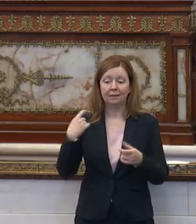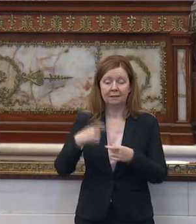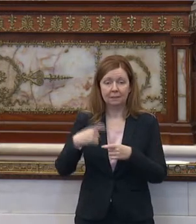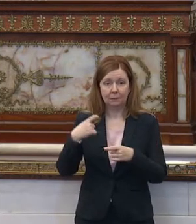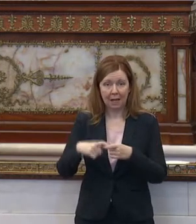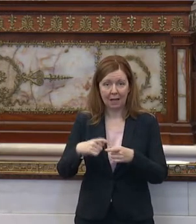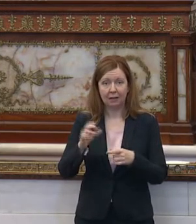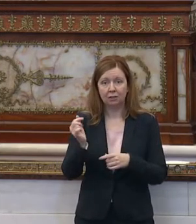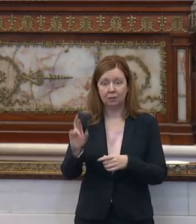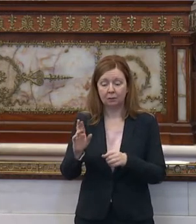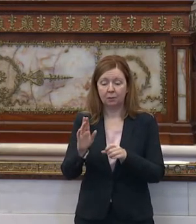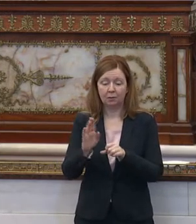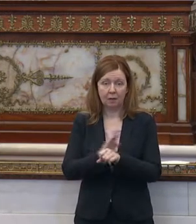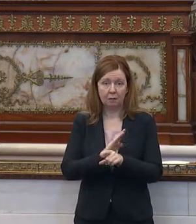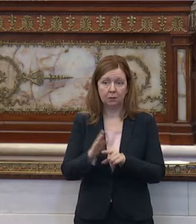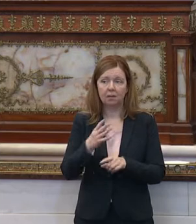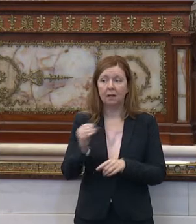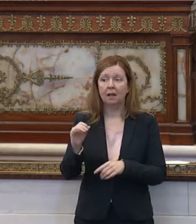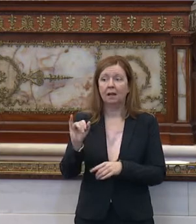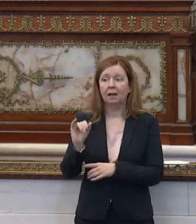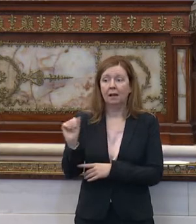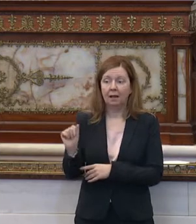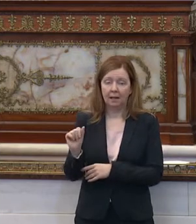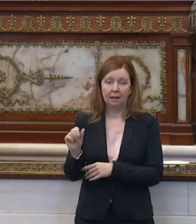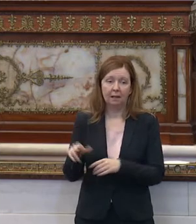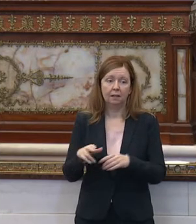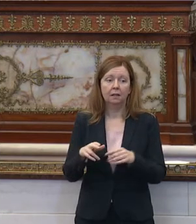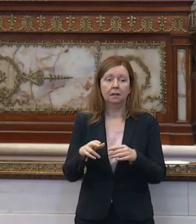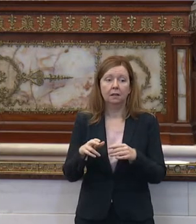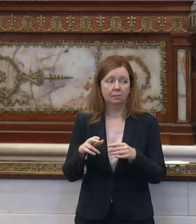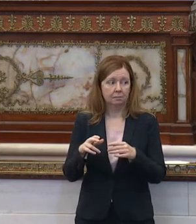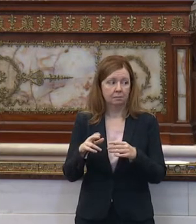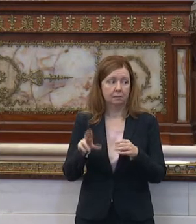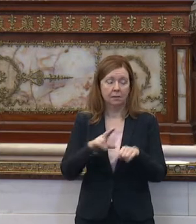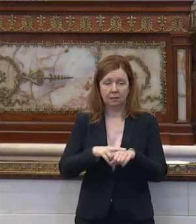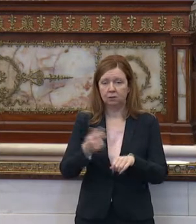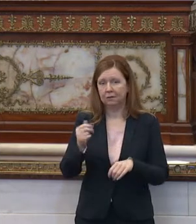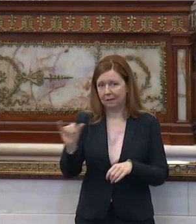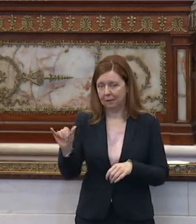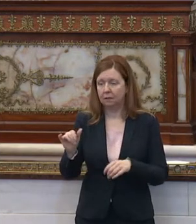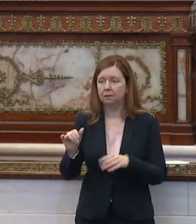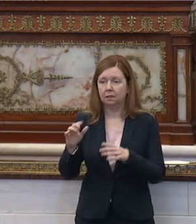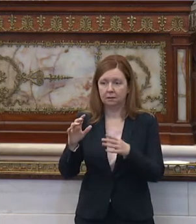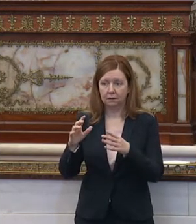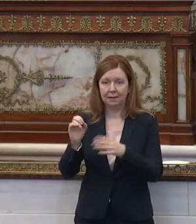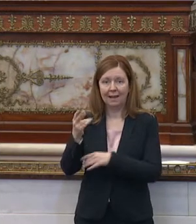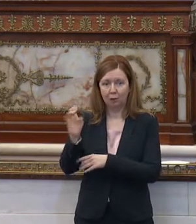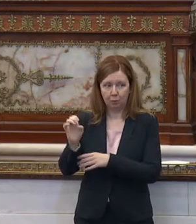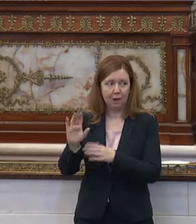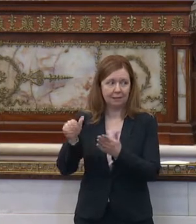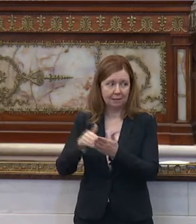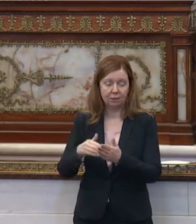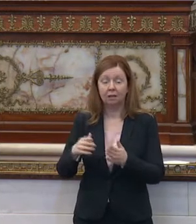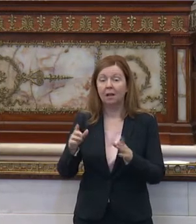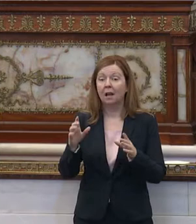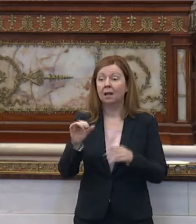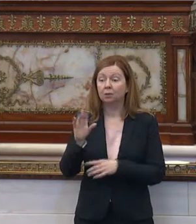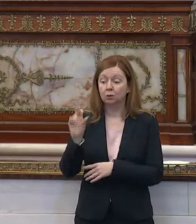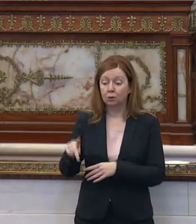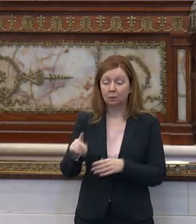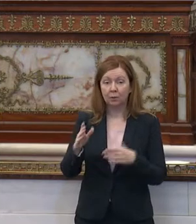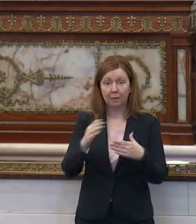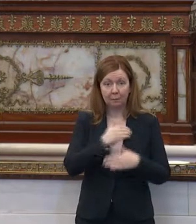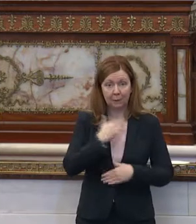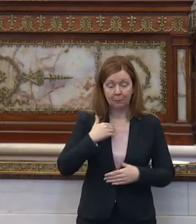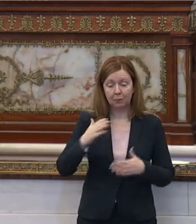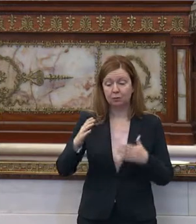and the IEA, which is the National Gay and Lesbian Chamber of Commerce, as well as the Enterprise Center. As corporate members, strategic partners of